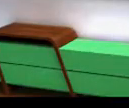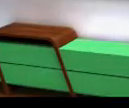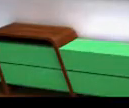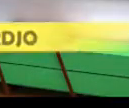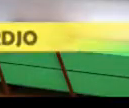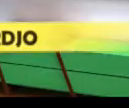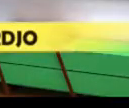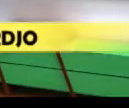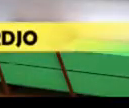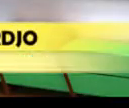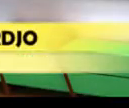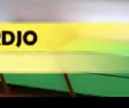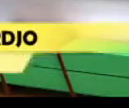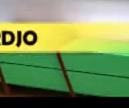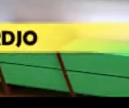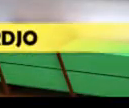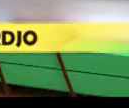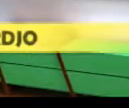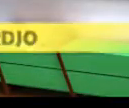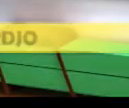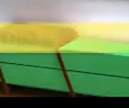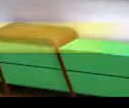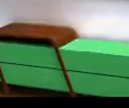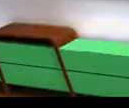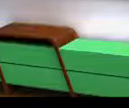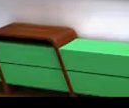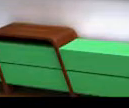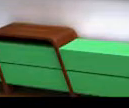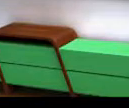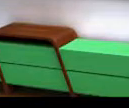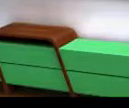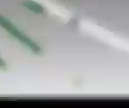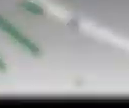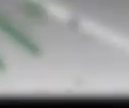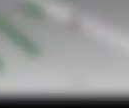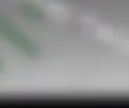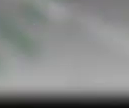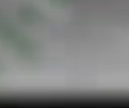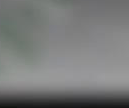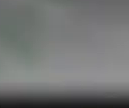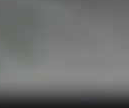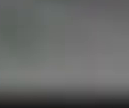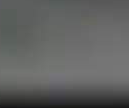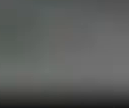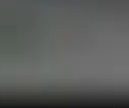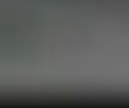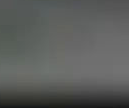your local news of today. Thank you for joining us, and till tomorrow.